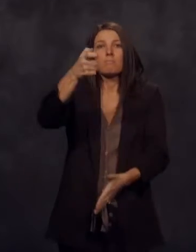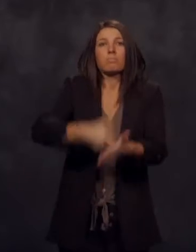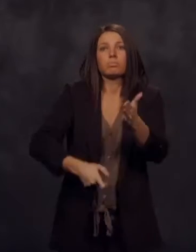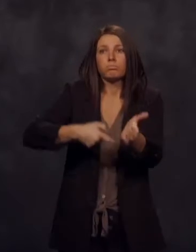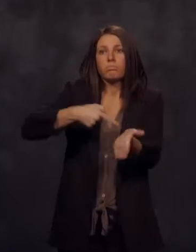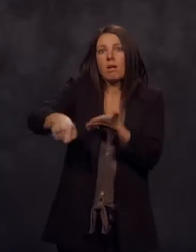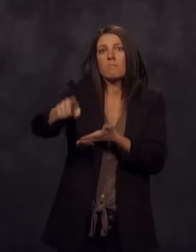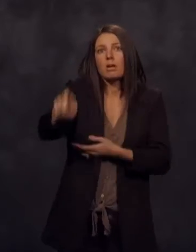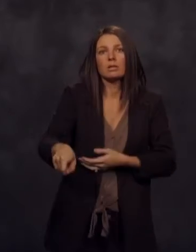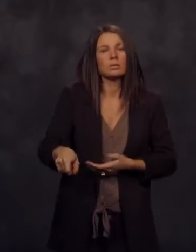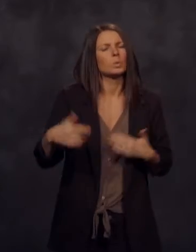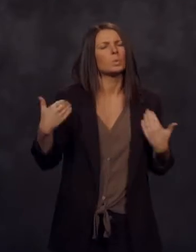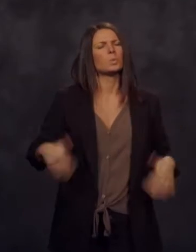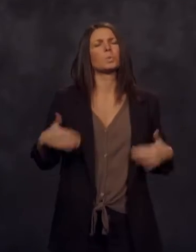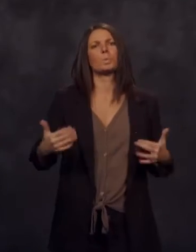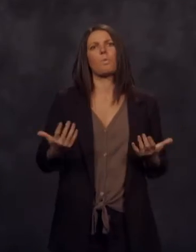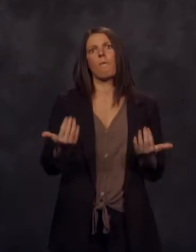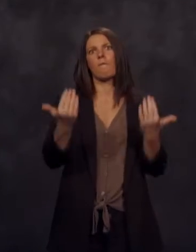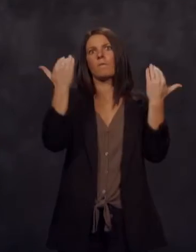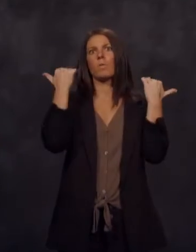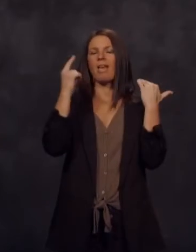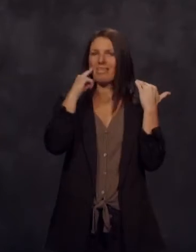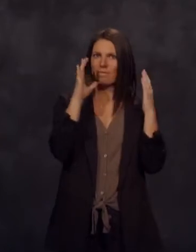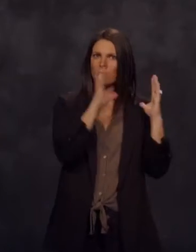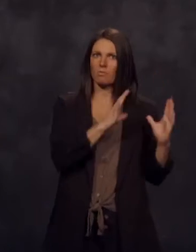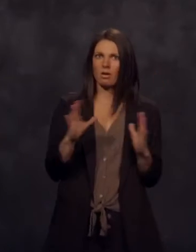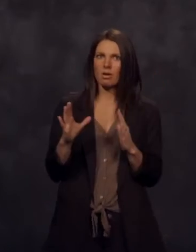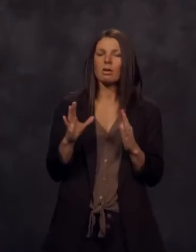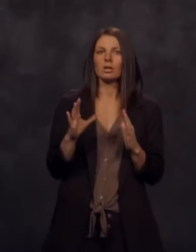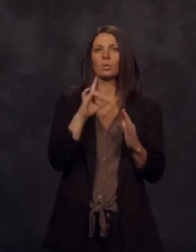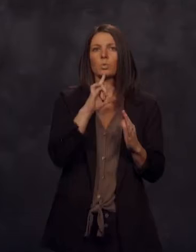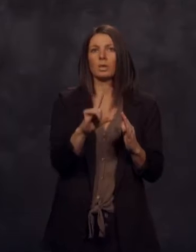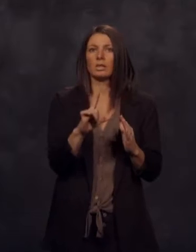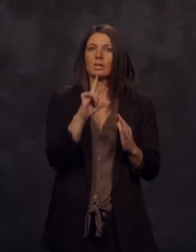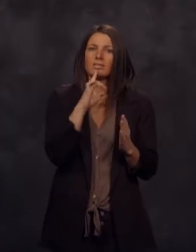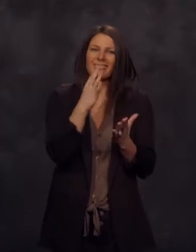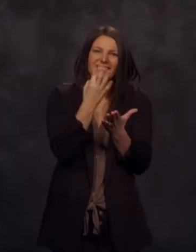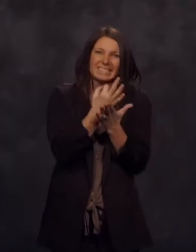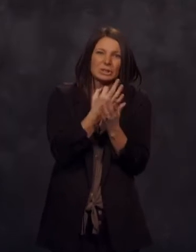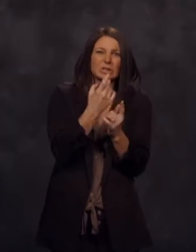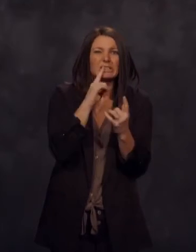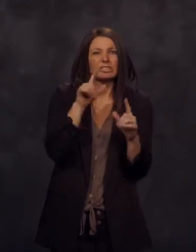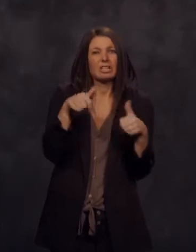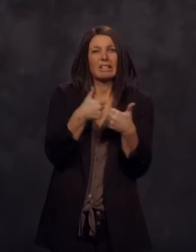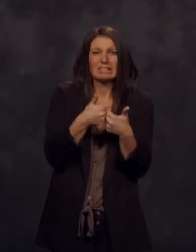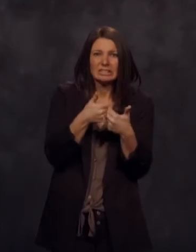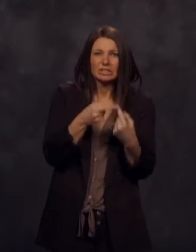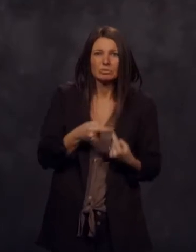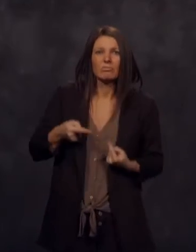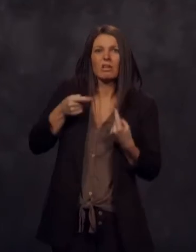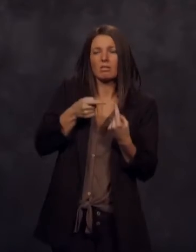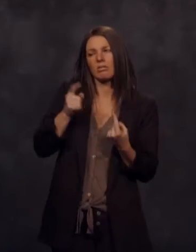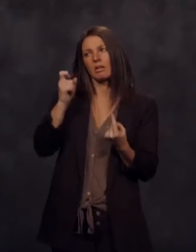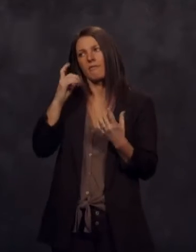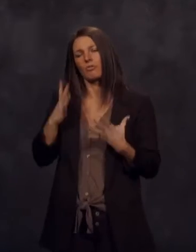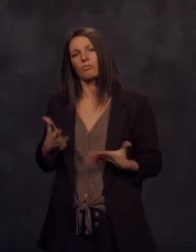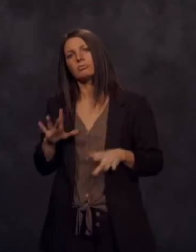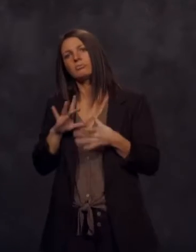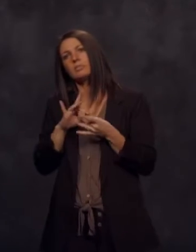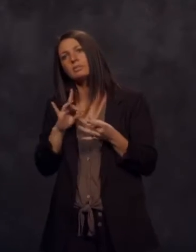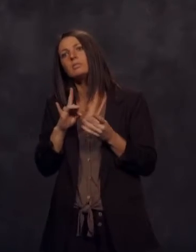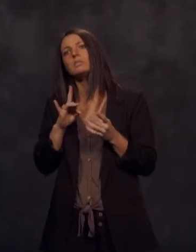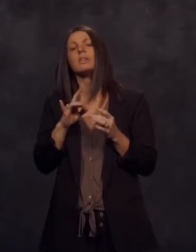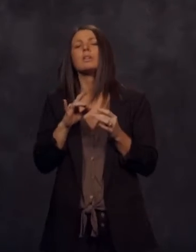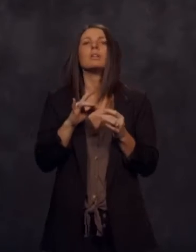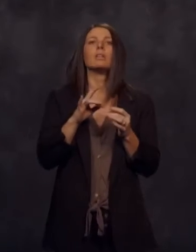It's egregious. So I think to be prepared for that is incredibly financially challenging, as the governor mentioned. So to